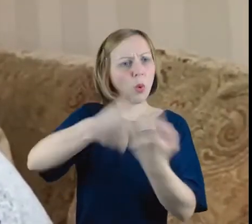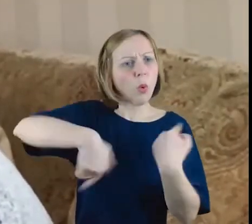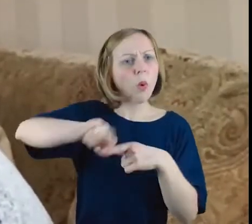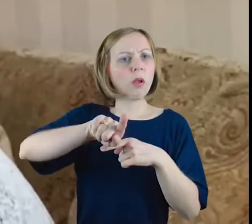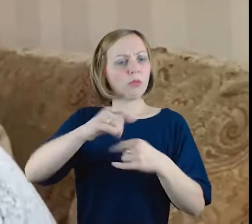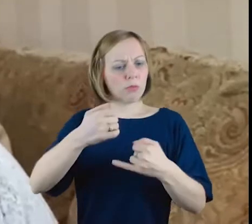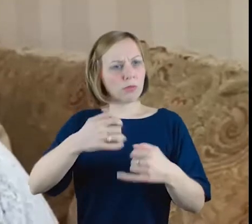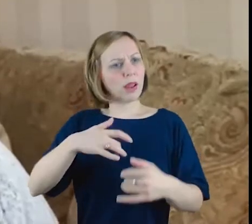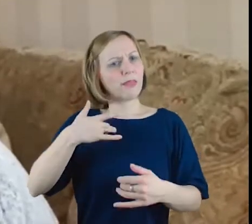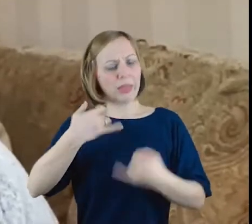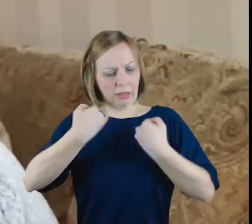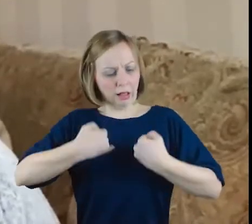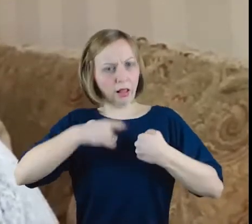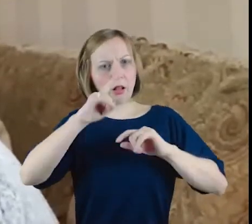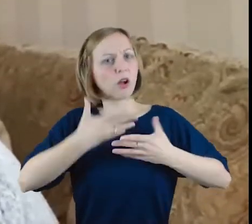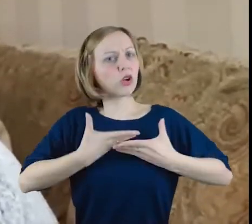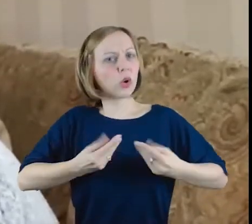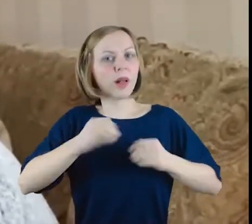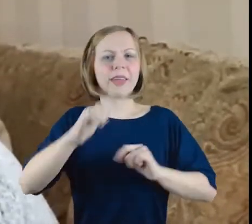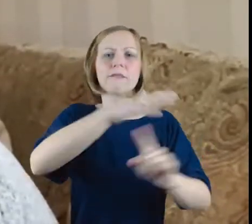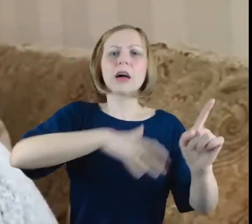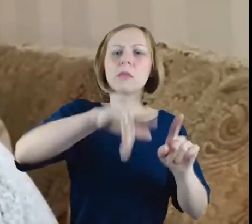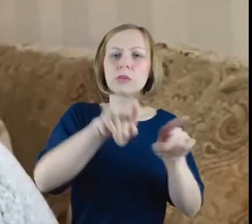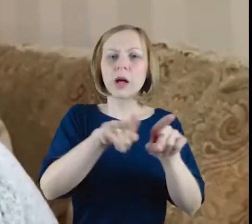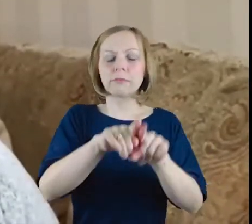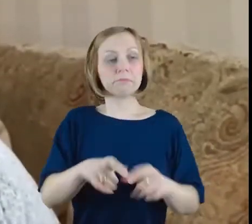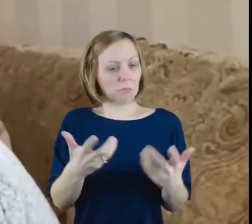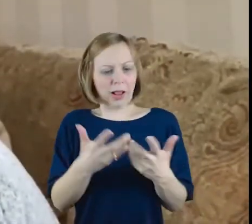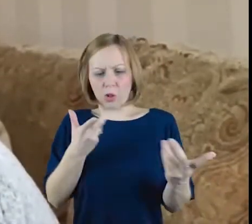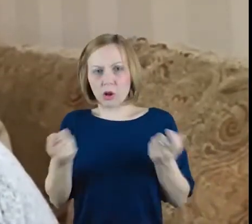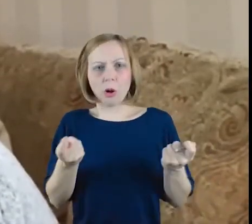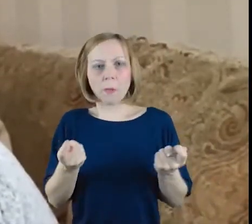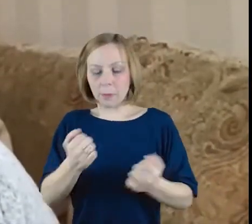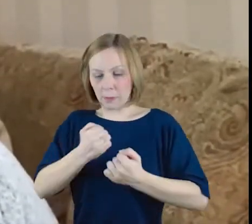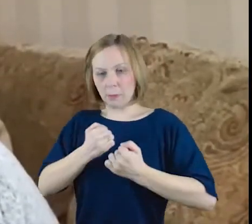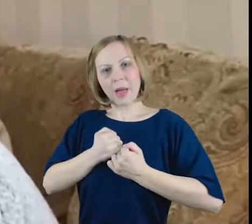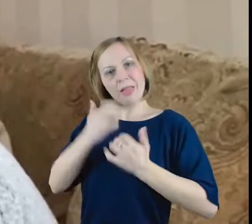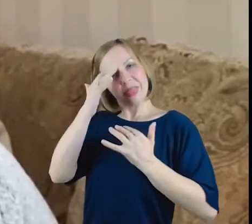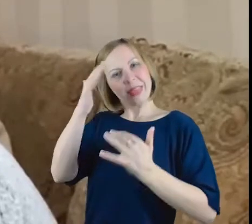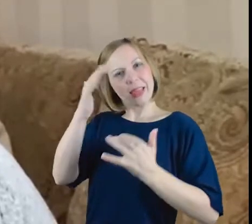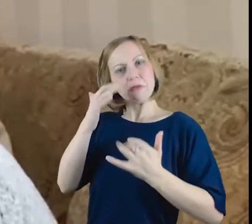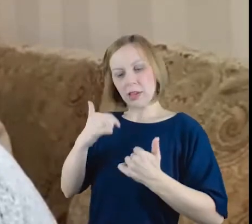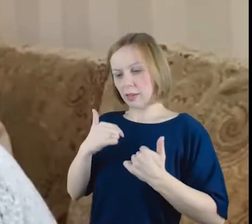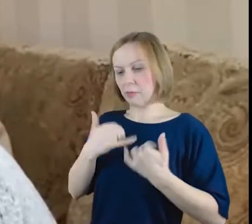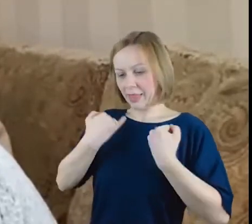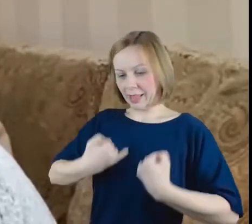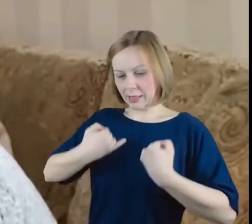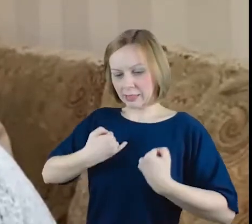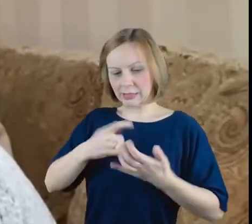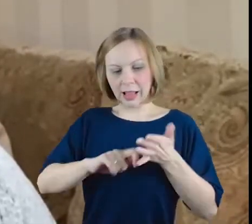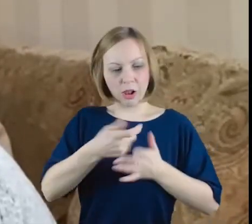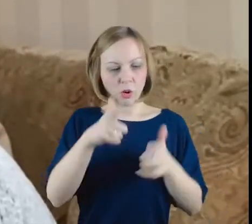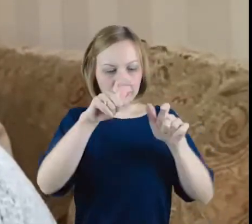ones. So, how have I coped during this time? My personal philosophy, both in facing my illness and